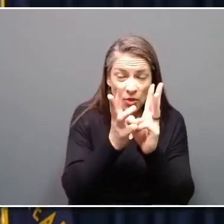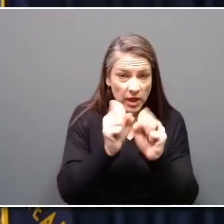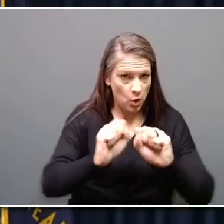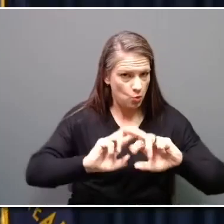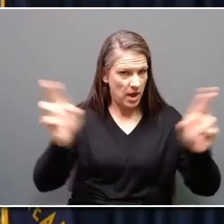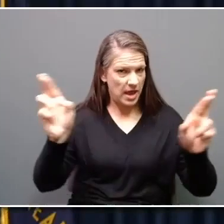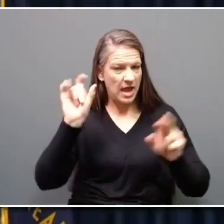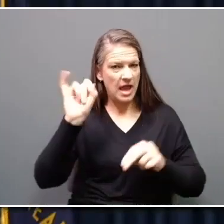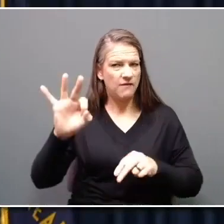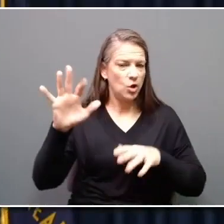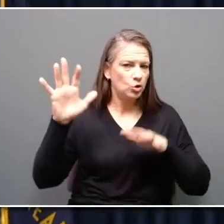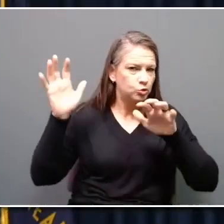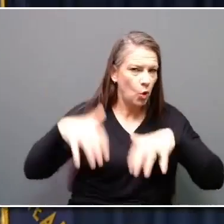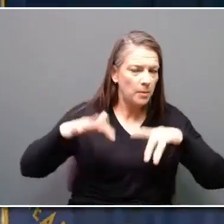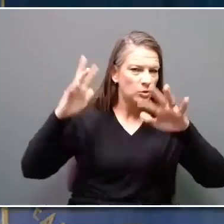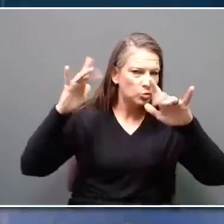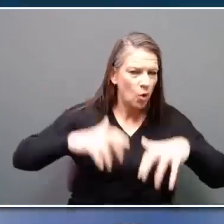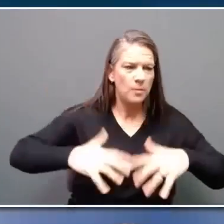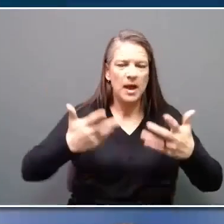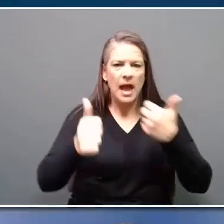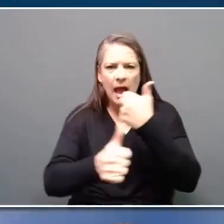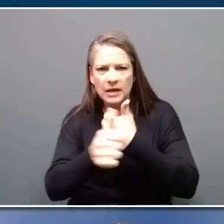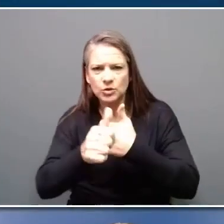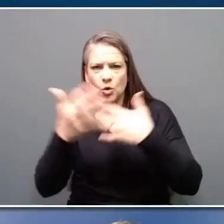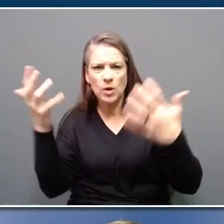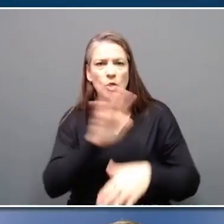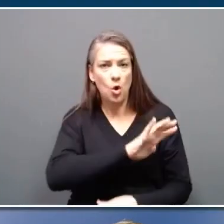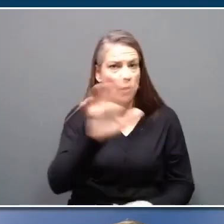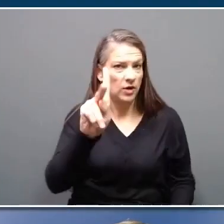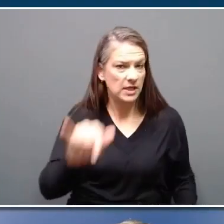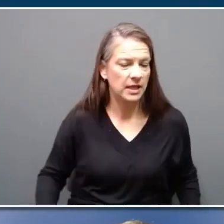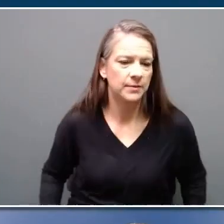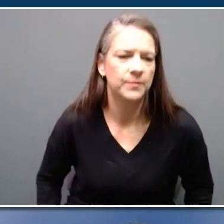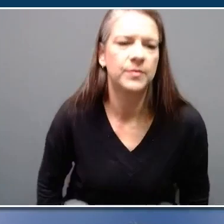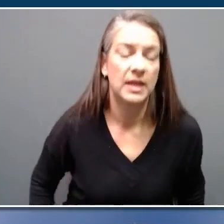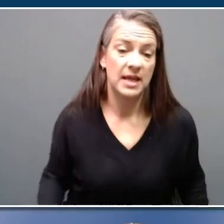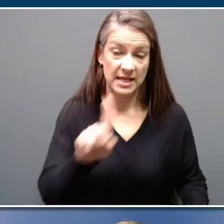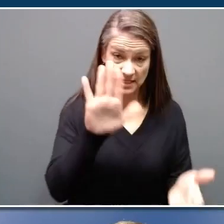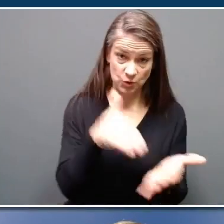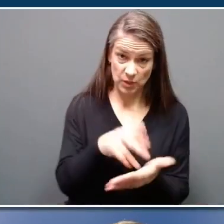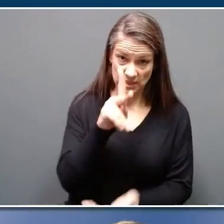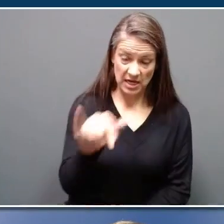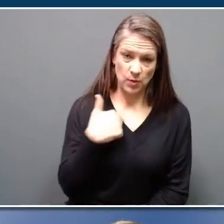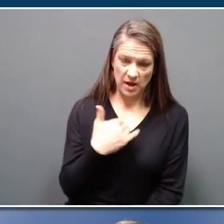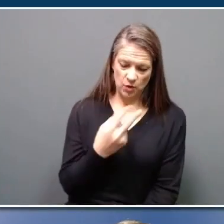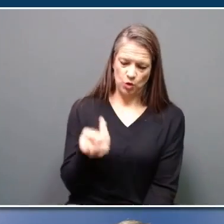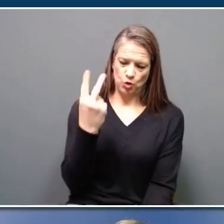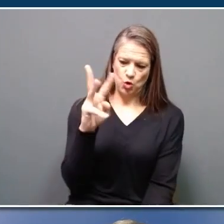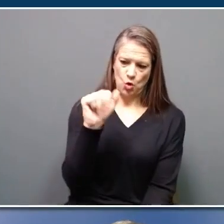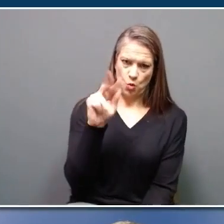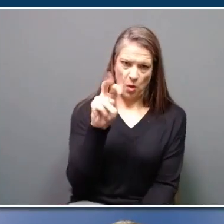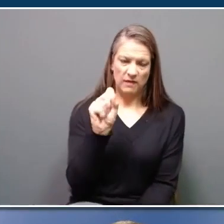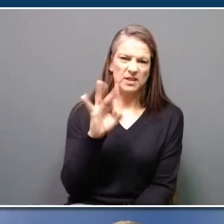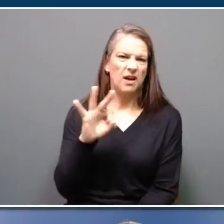are going to bring hazardous conditions across the Commonwealth. In central Kentucky, we're going to see 2 waves of wintry weather really